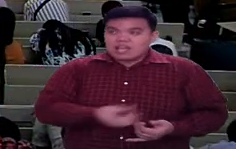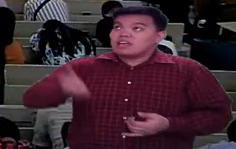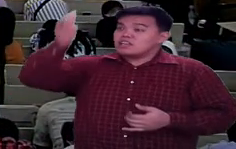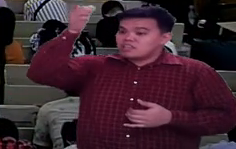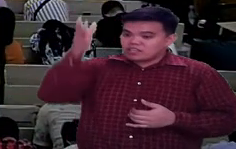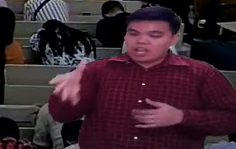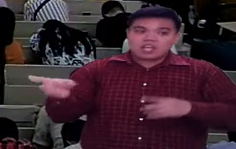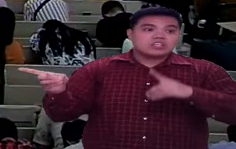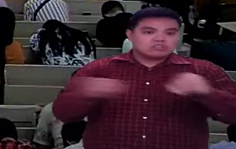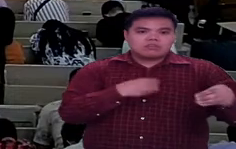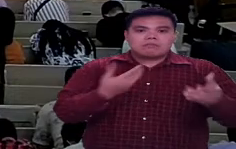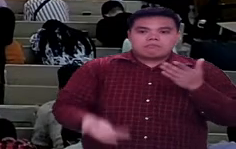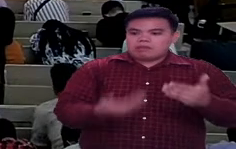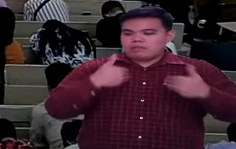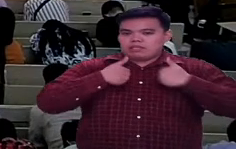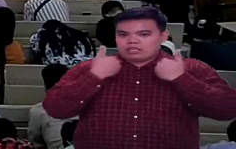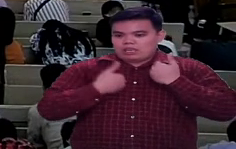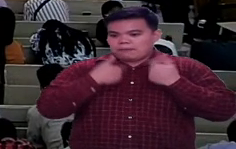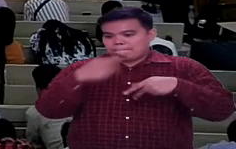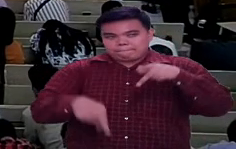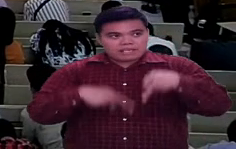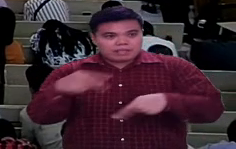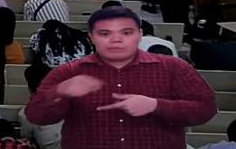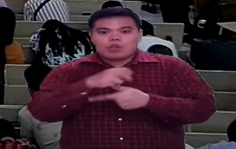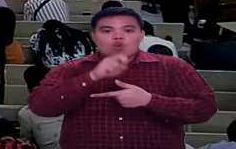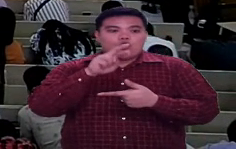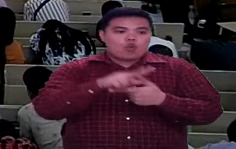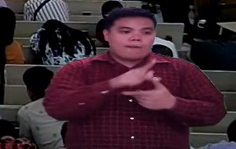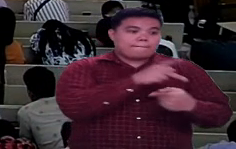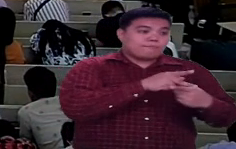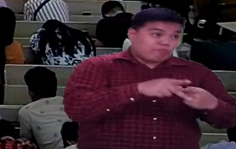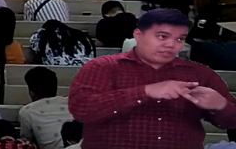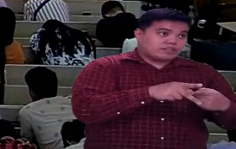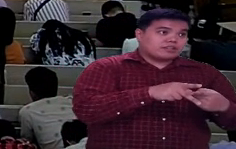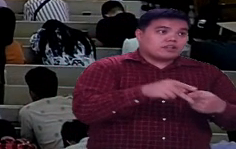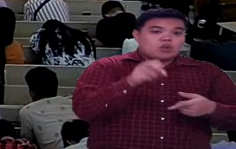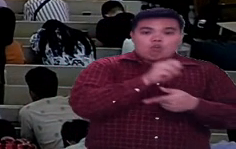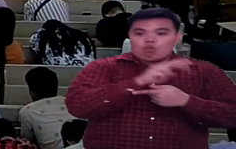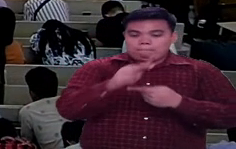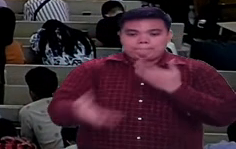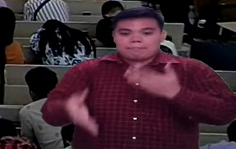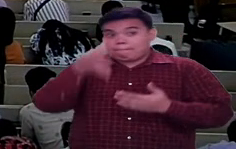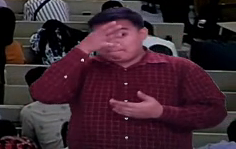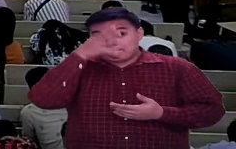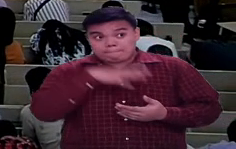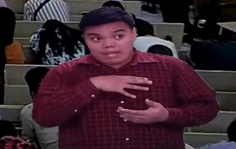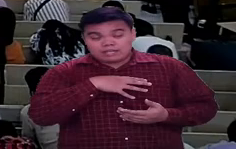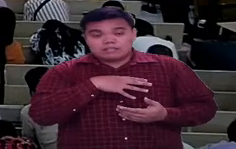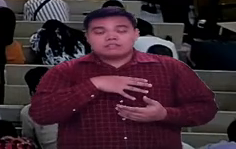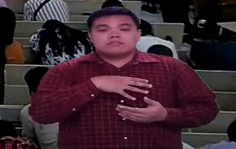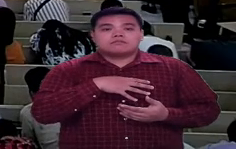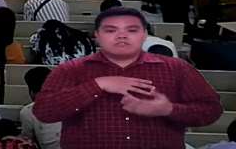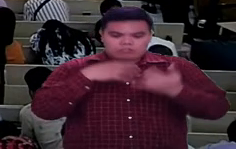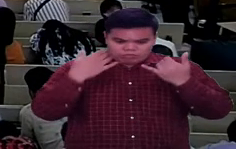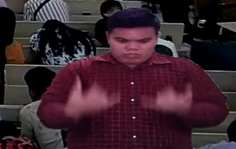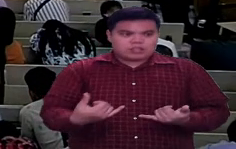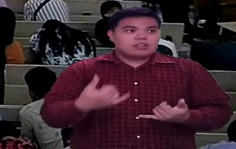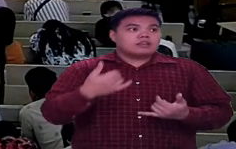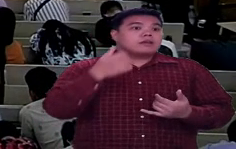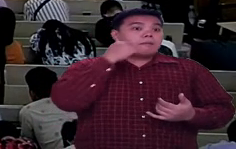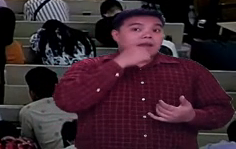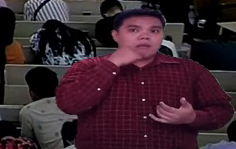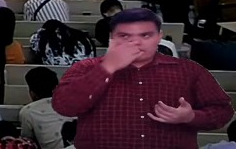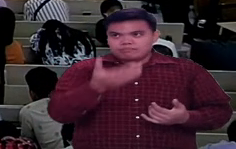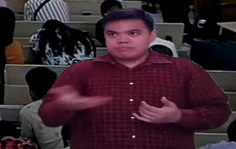do. You may be in the youth department, in the professional department, with the men's ministry, with the ladies' ministry.